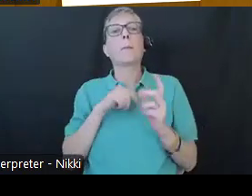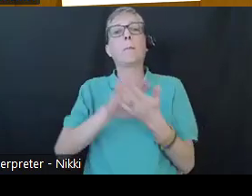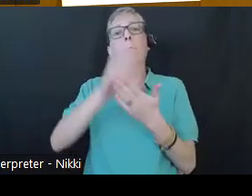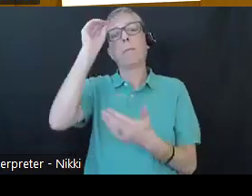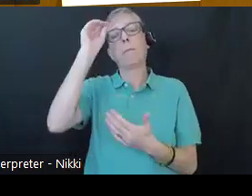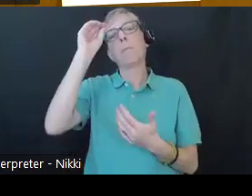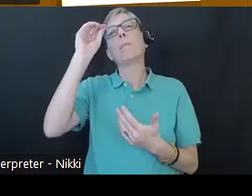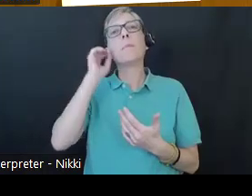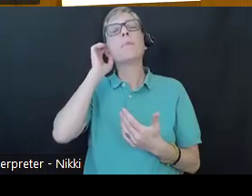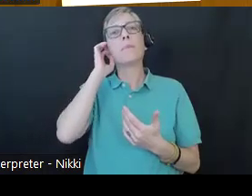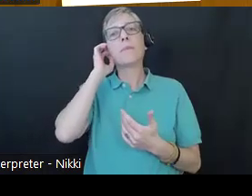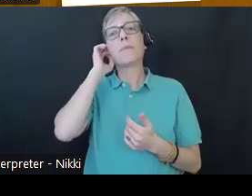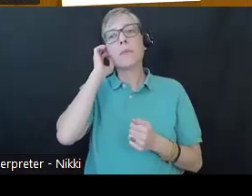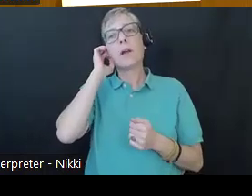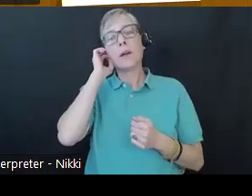definite,